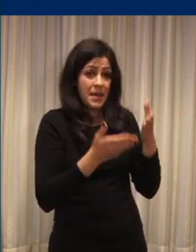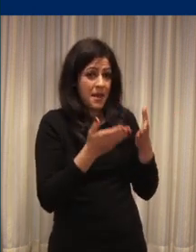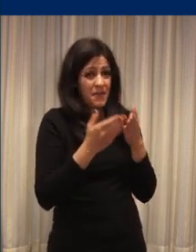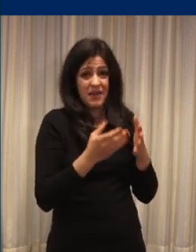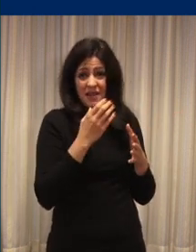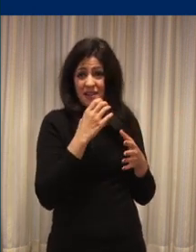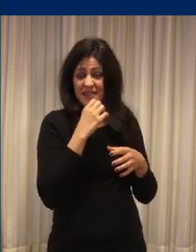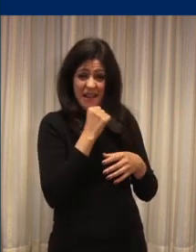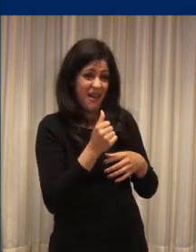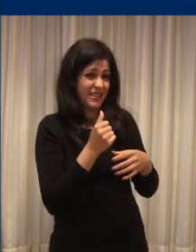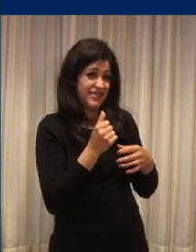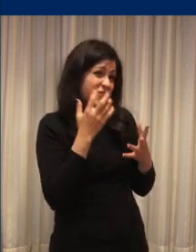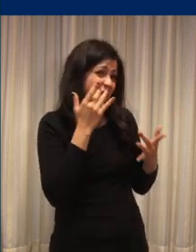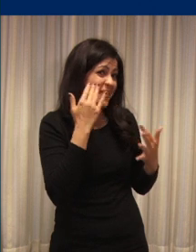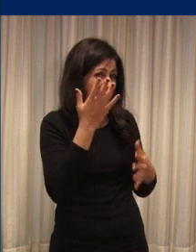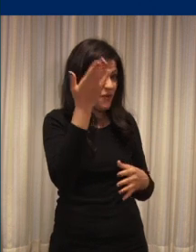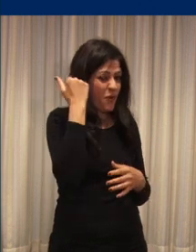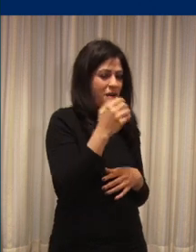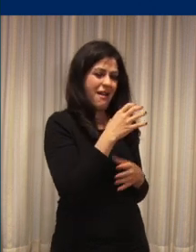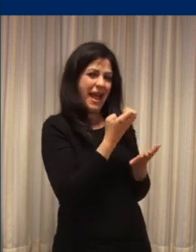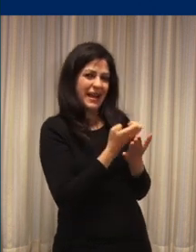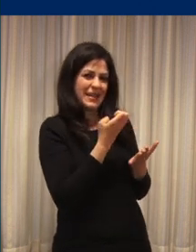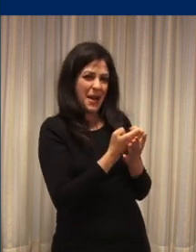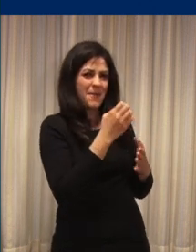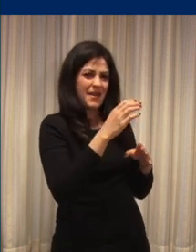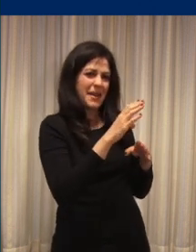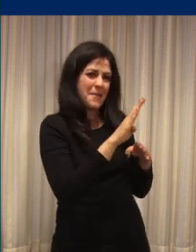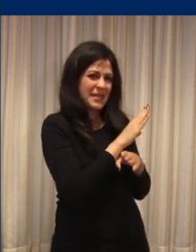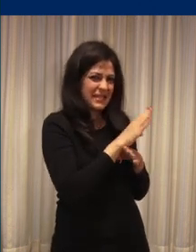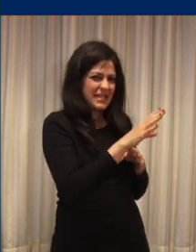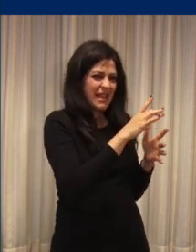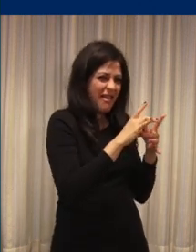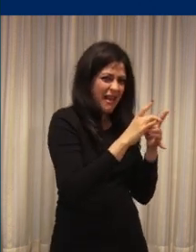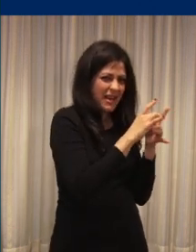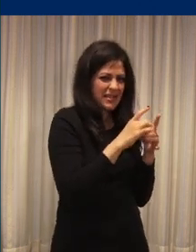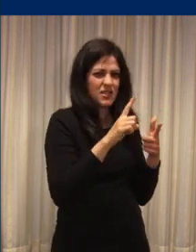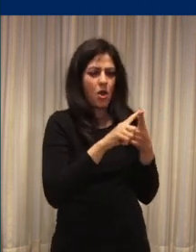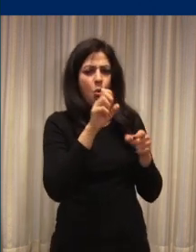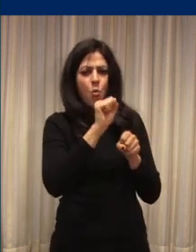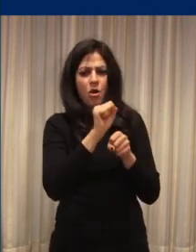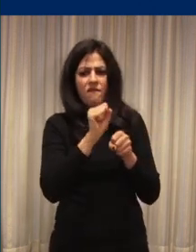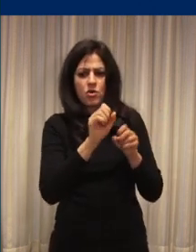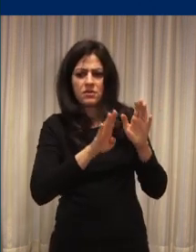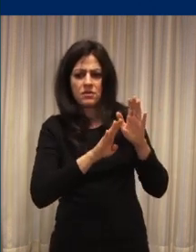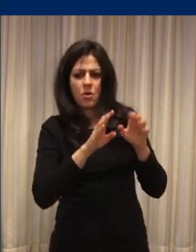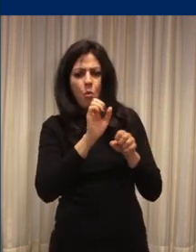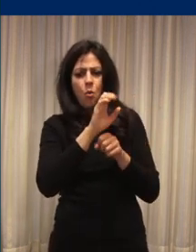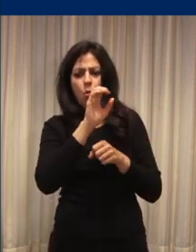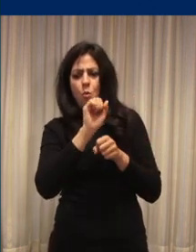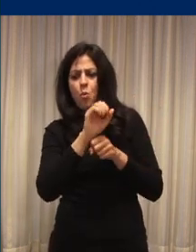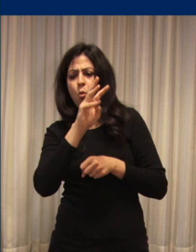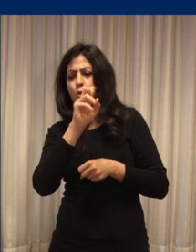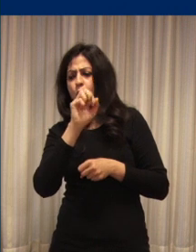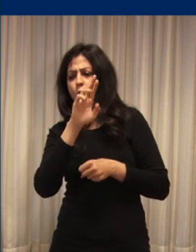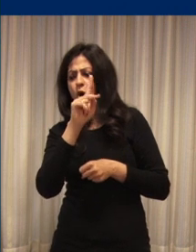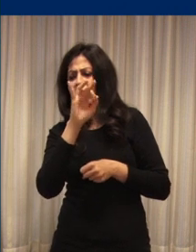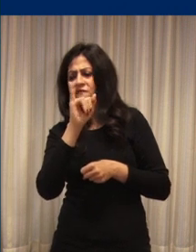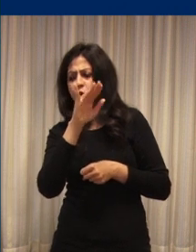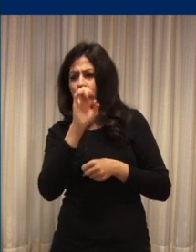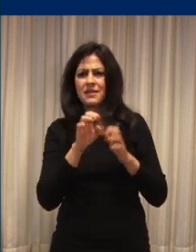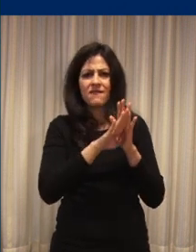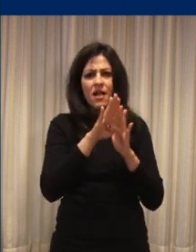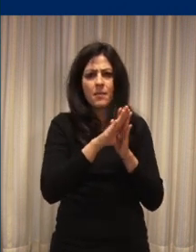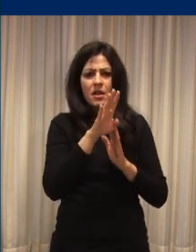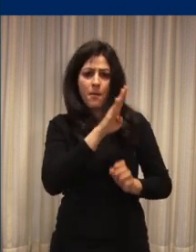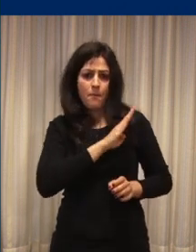together, our Economic Development Alliance and our Workforce Development Board. So we have the group charged with thinking about a skilled workforce